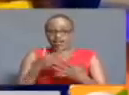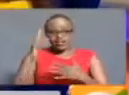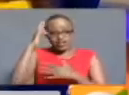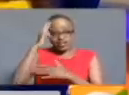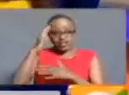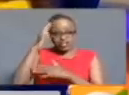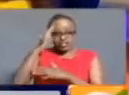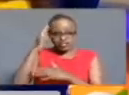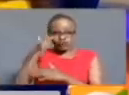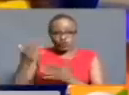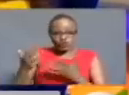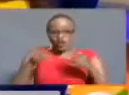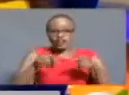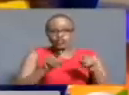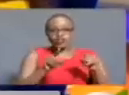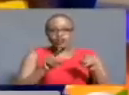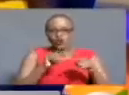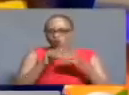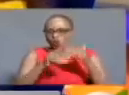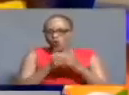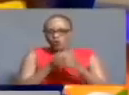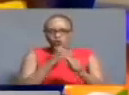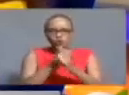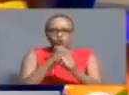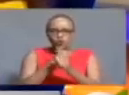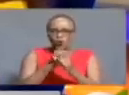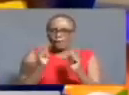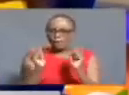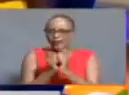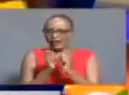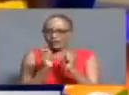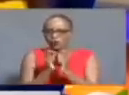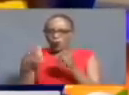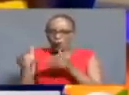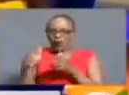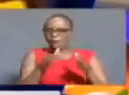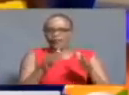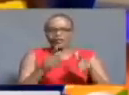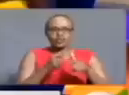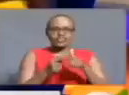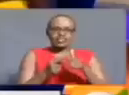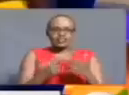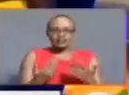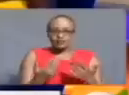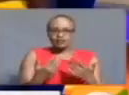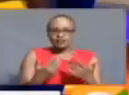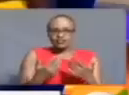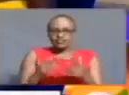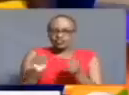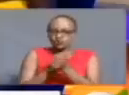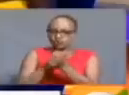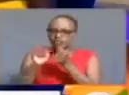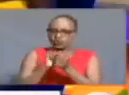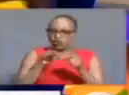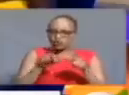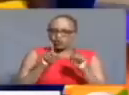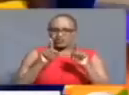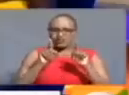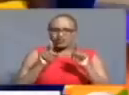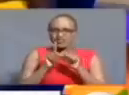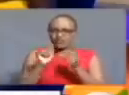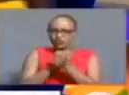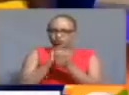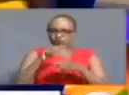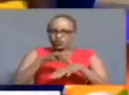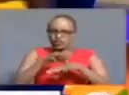to take yourself through all these painful methods and then you know, destroy yourself and destroy your skin